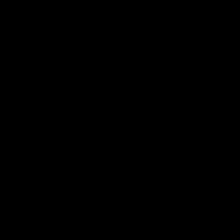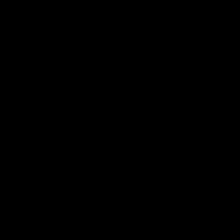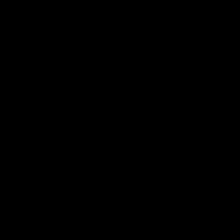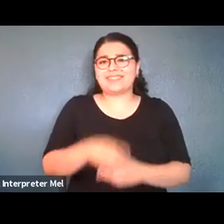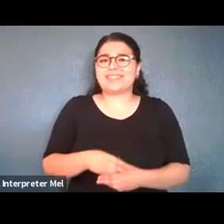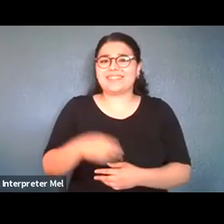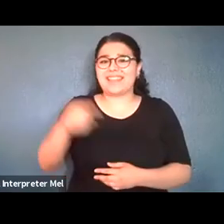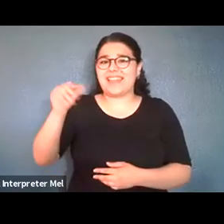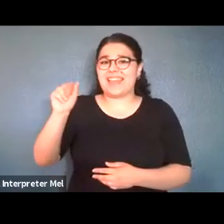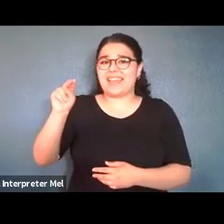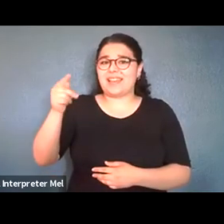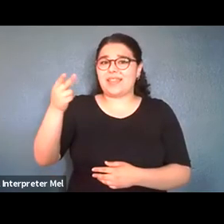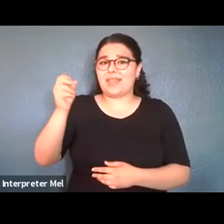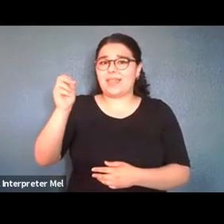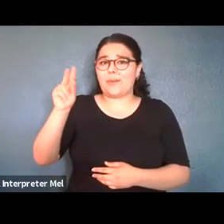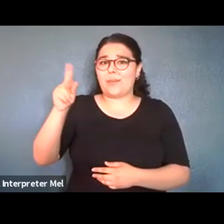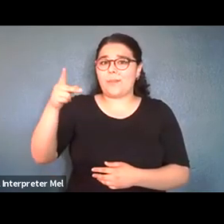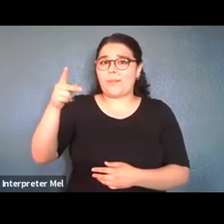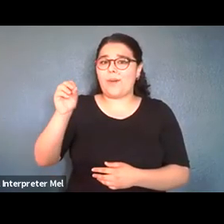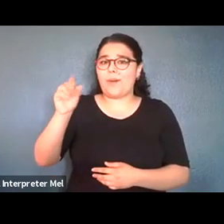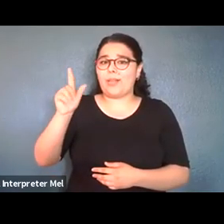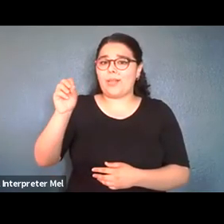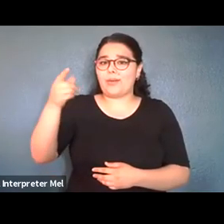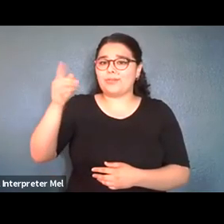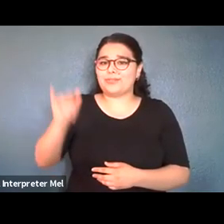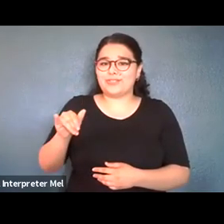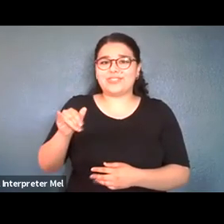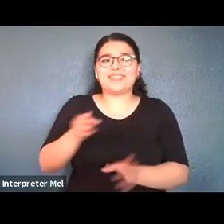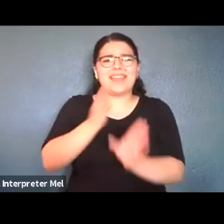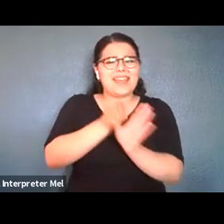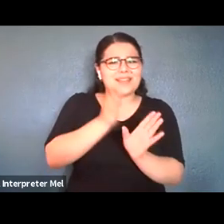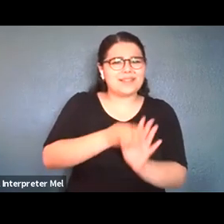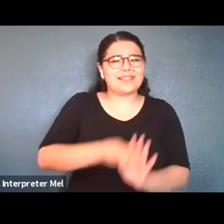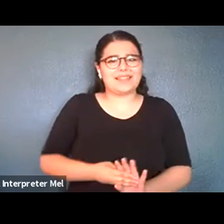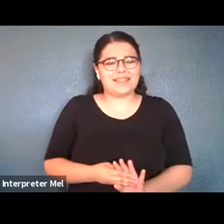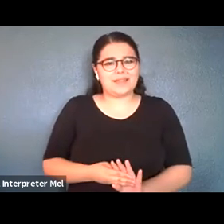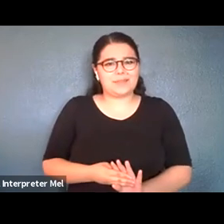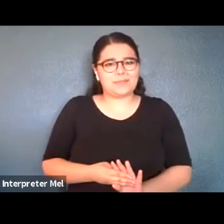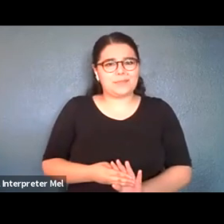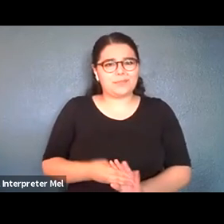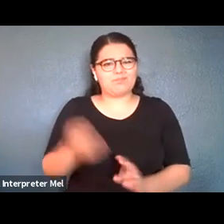Anthropology, ethnography, psychology, and anthro-wrongology.